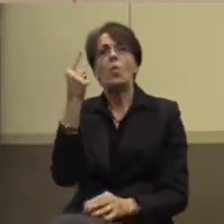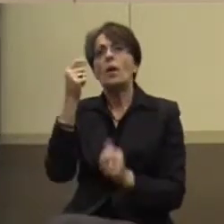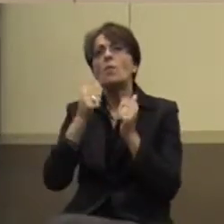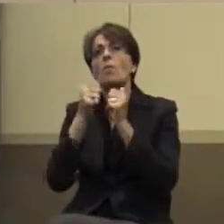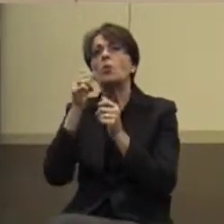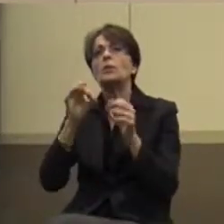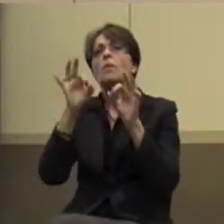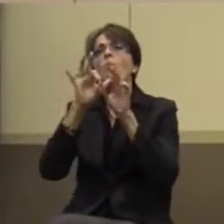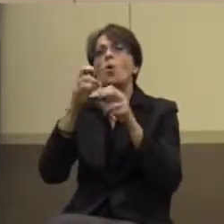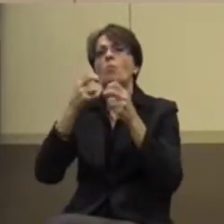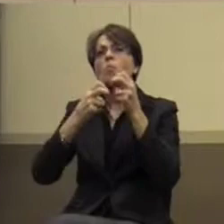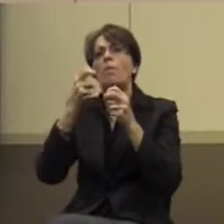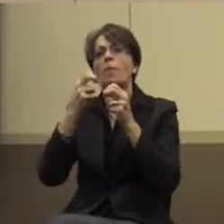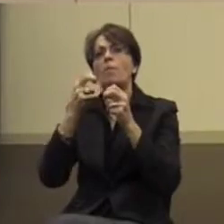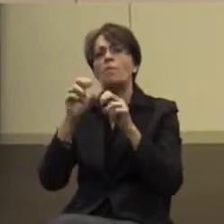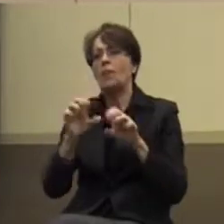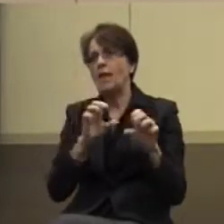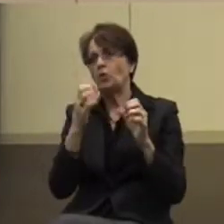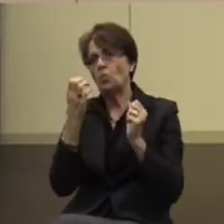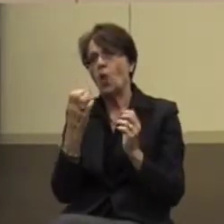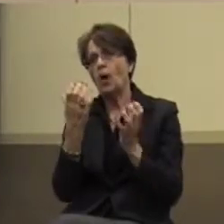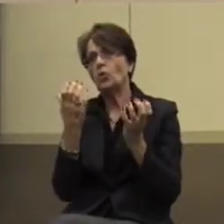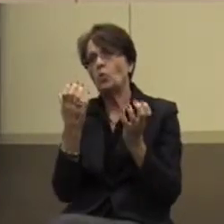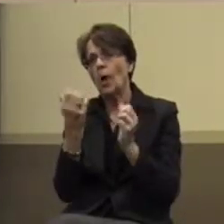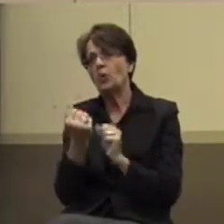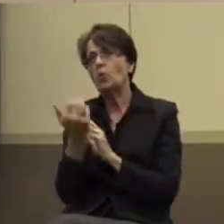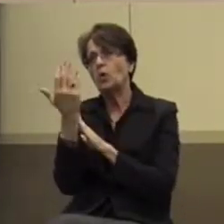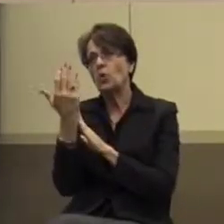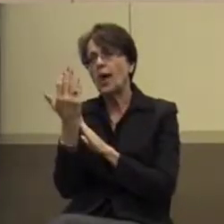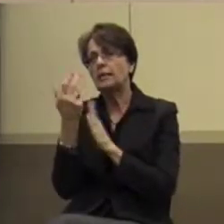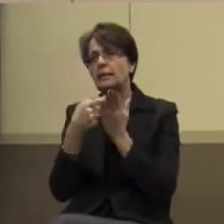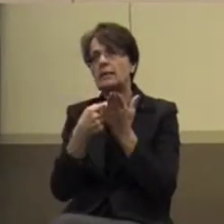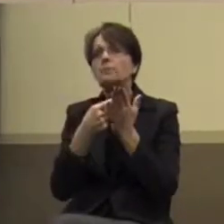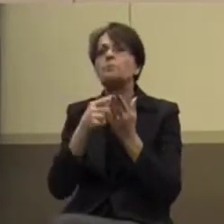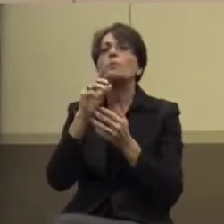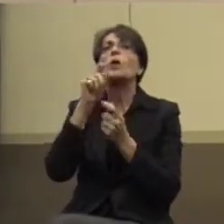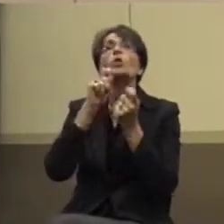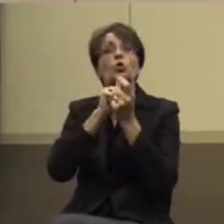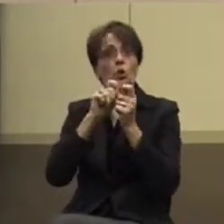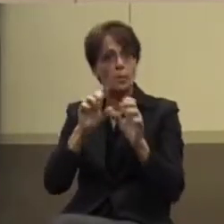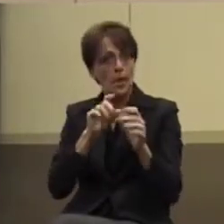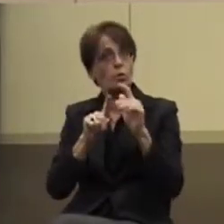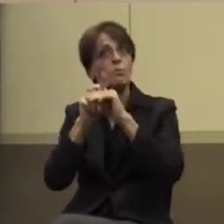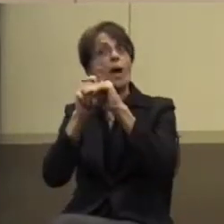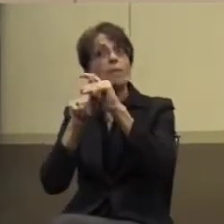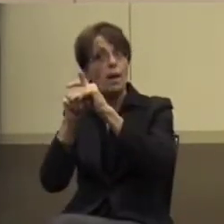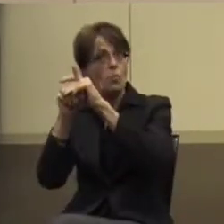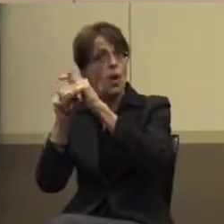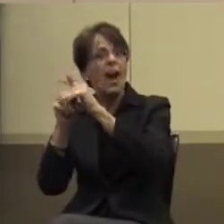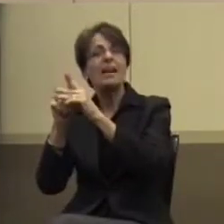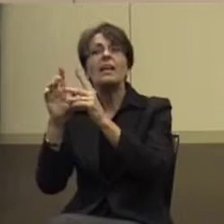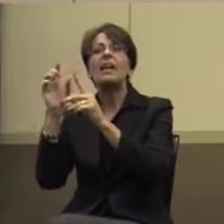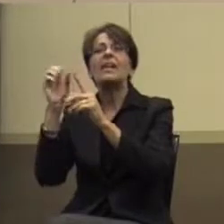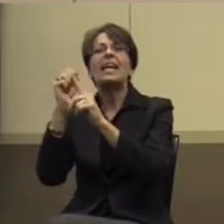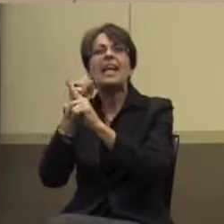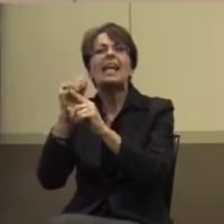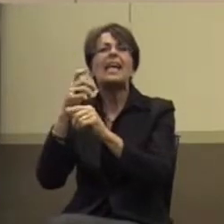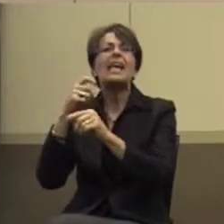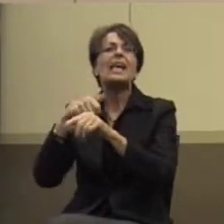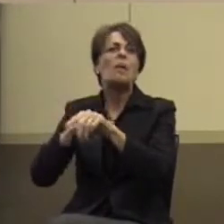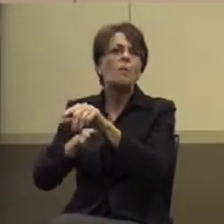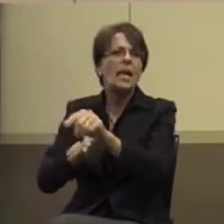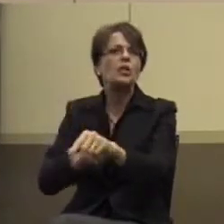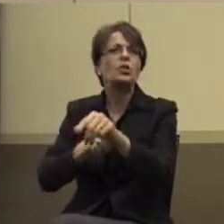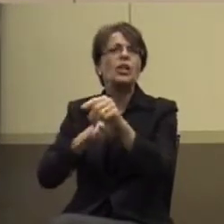most important problem behaviors you want to address, right? And certain behaviors did pop up, right? As far as like hitting and